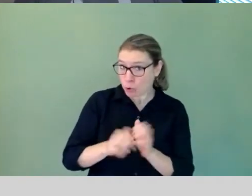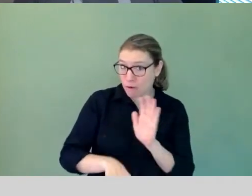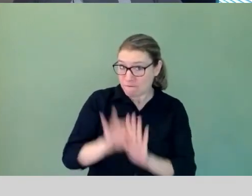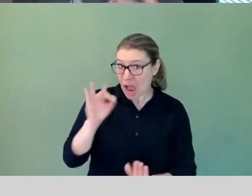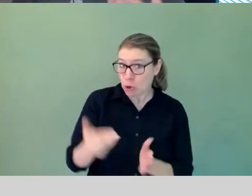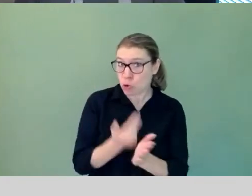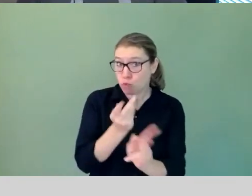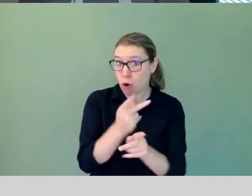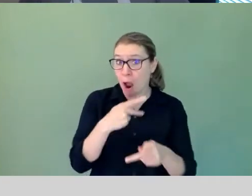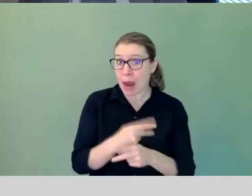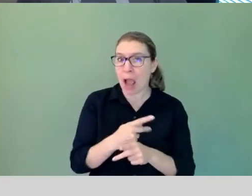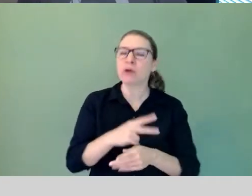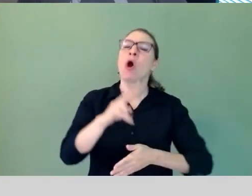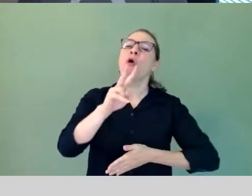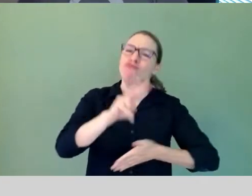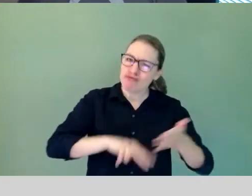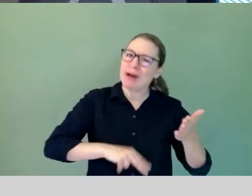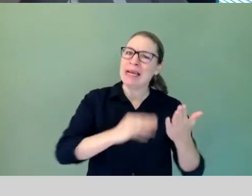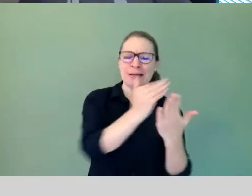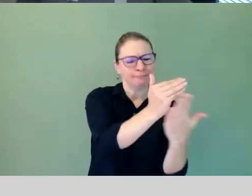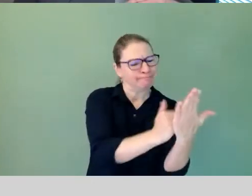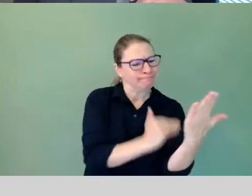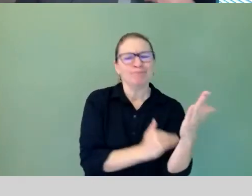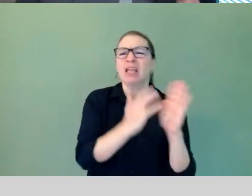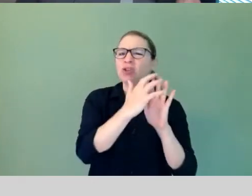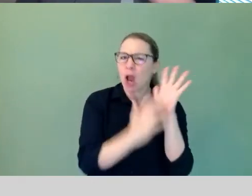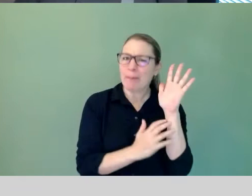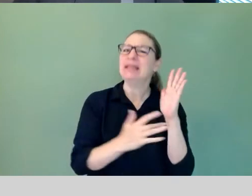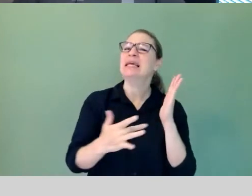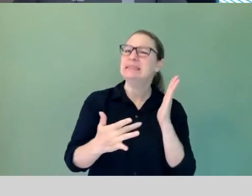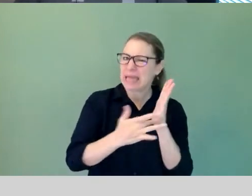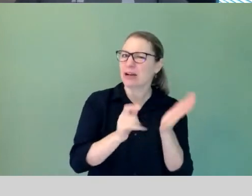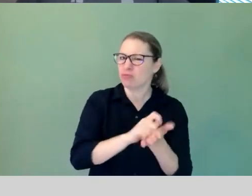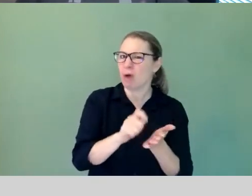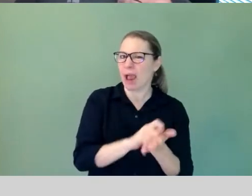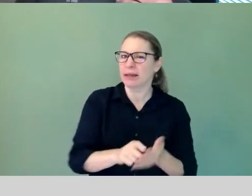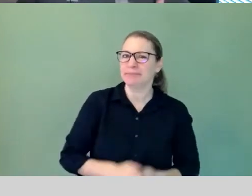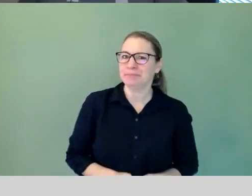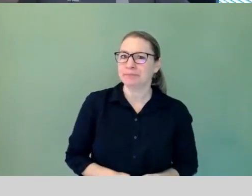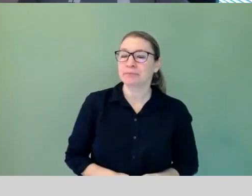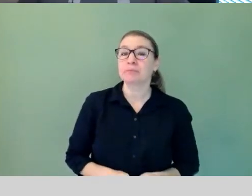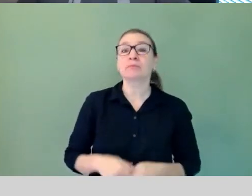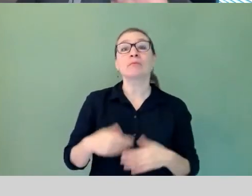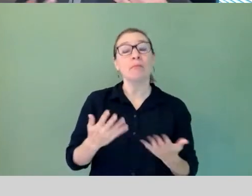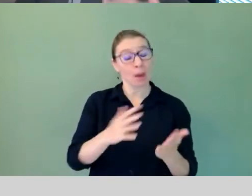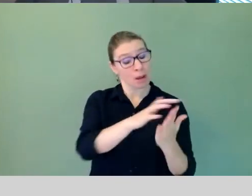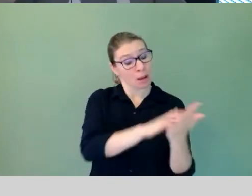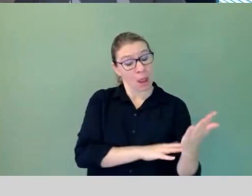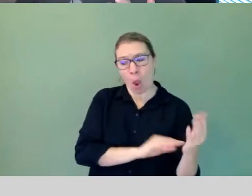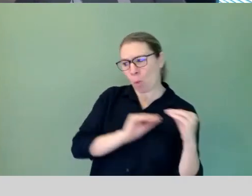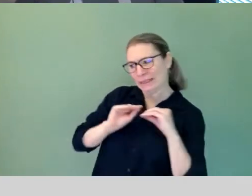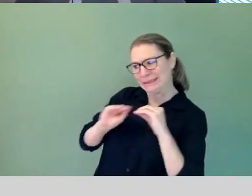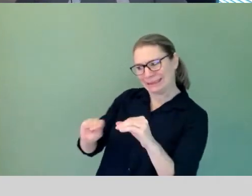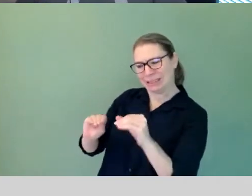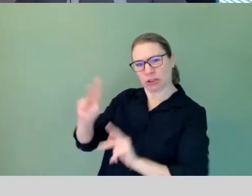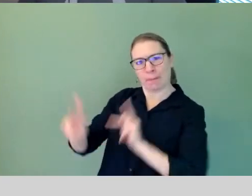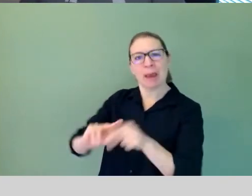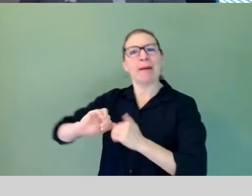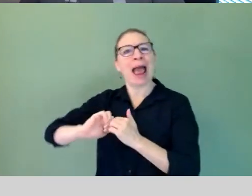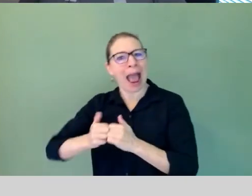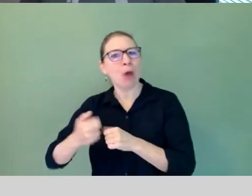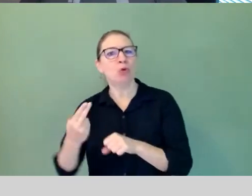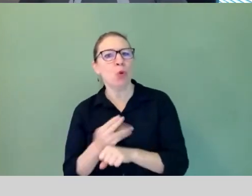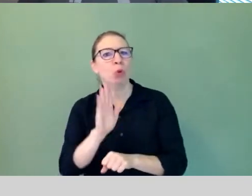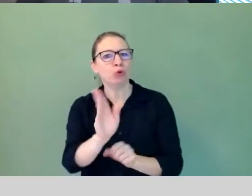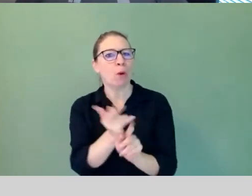documentation of some sort, of technical writing of some sort. It teaches users how to use your project effectively and safely, and this is